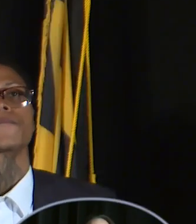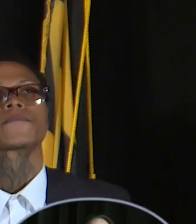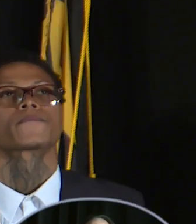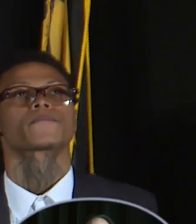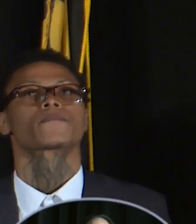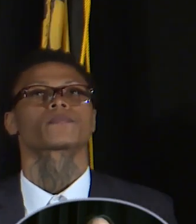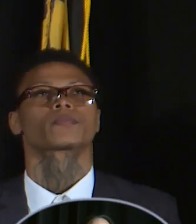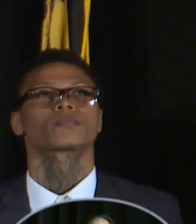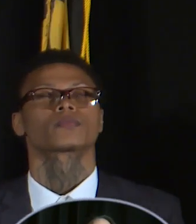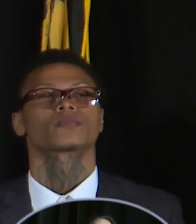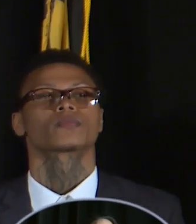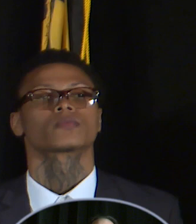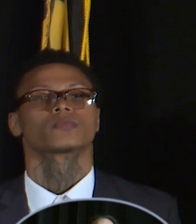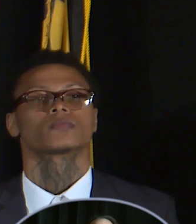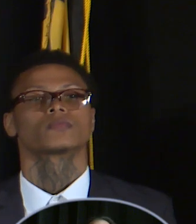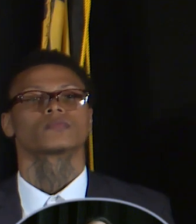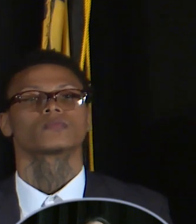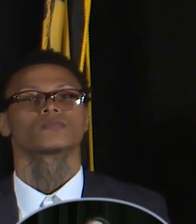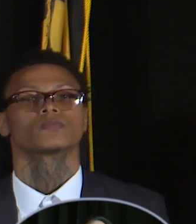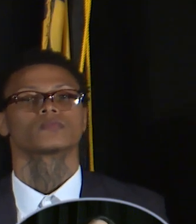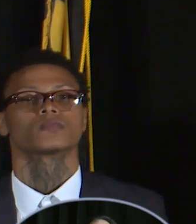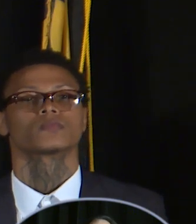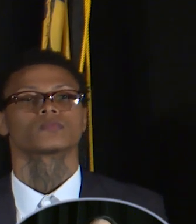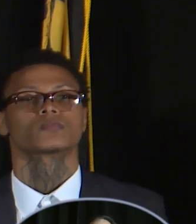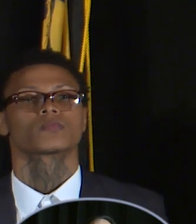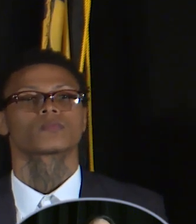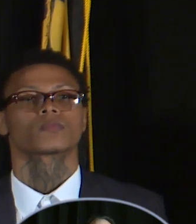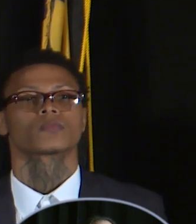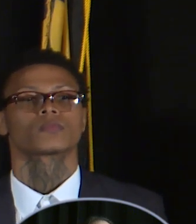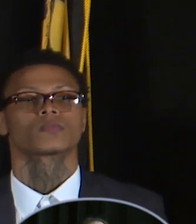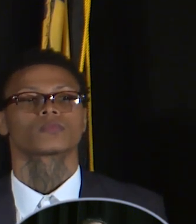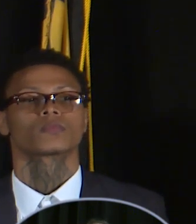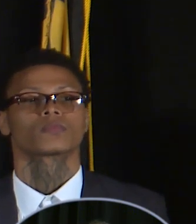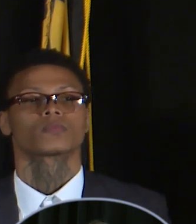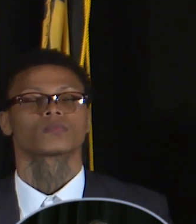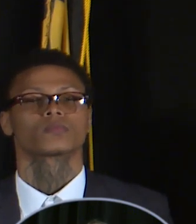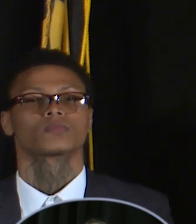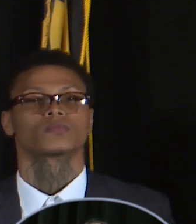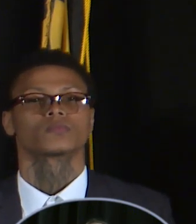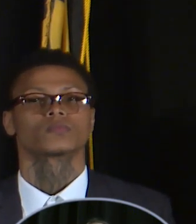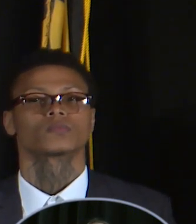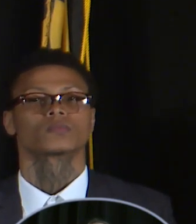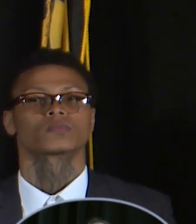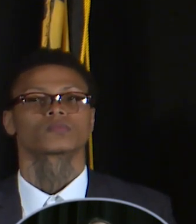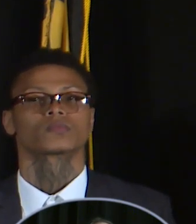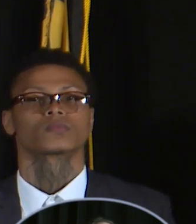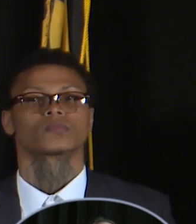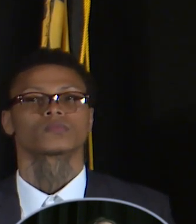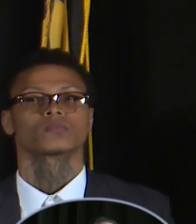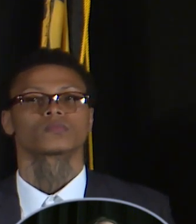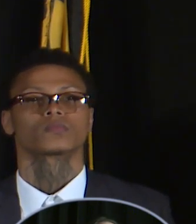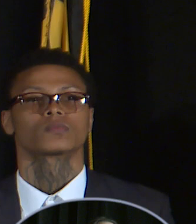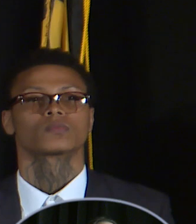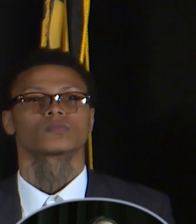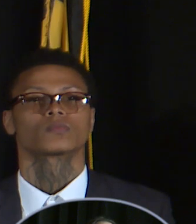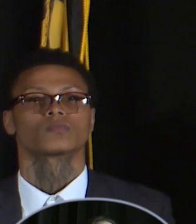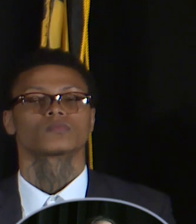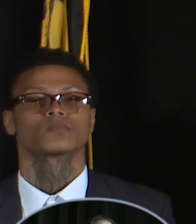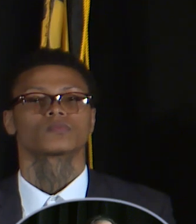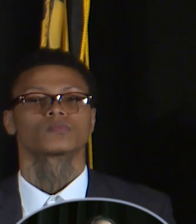Although they are part of Monzie, we have two geniuses. And all of the people in Monzie are wonderful